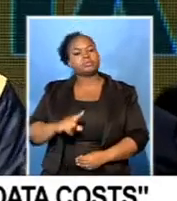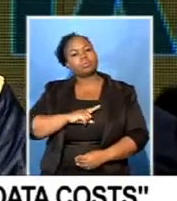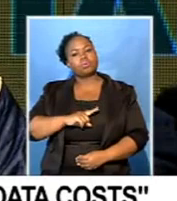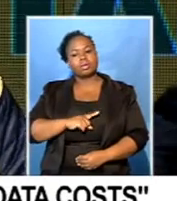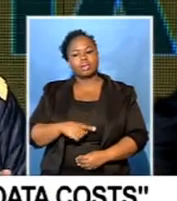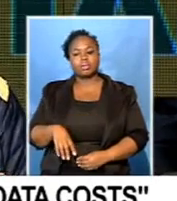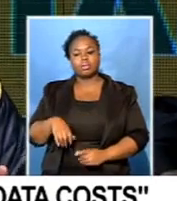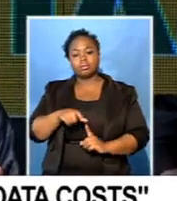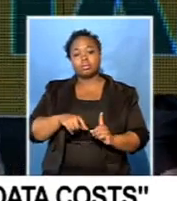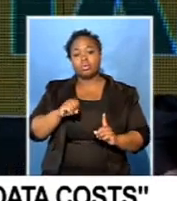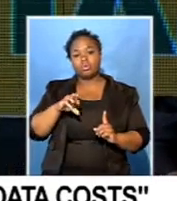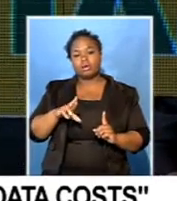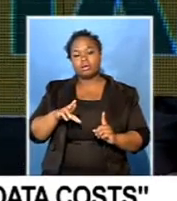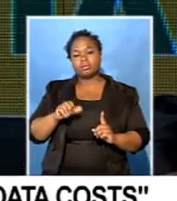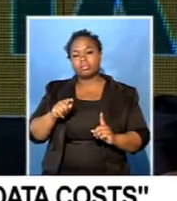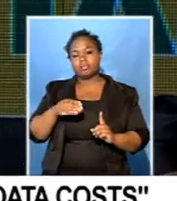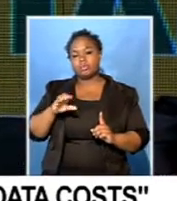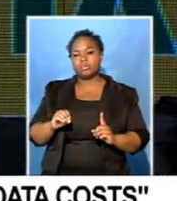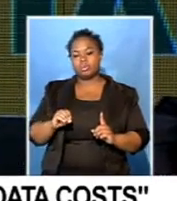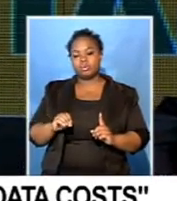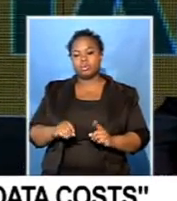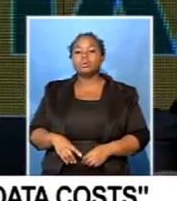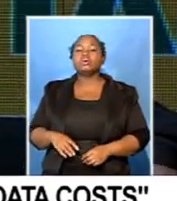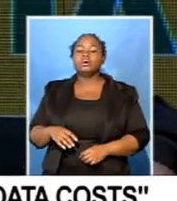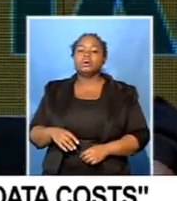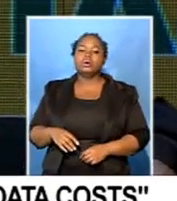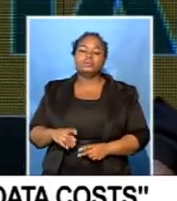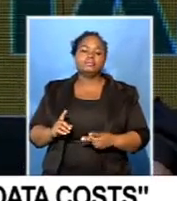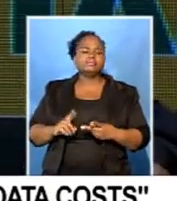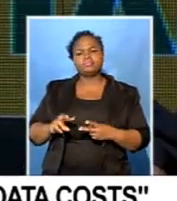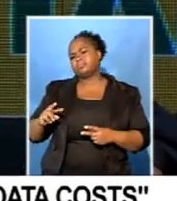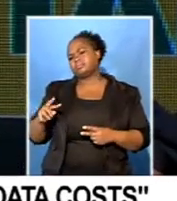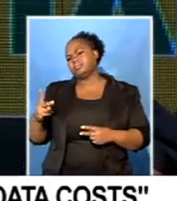because one day, another leader,